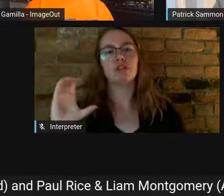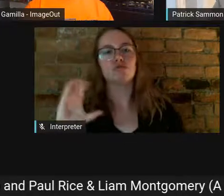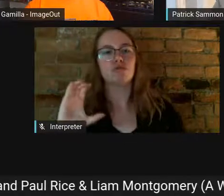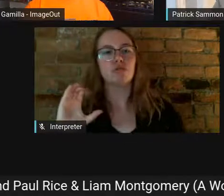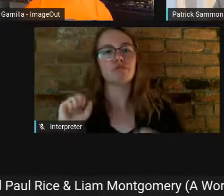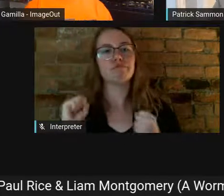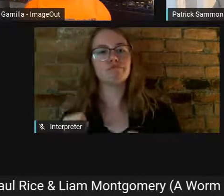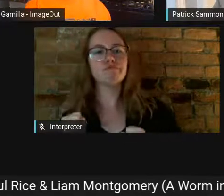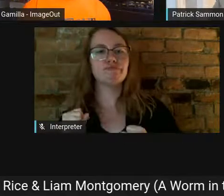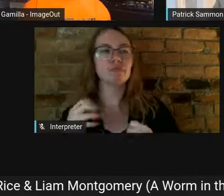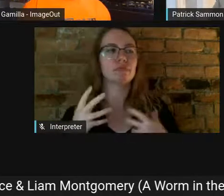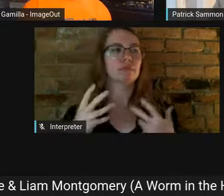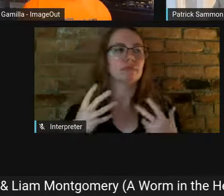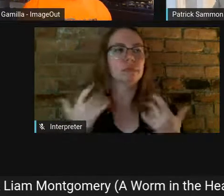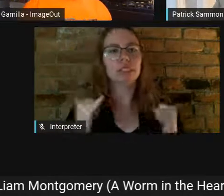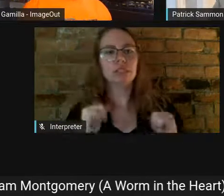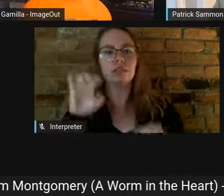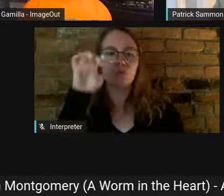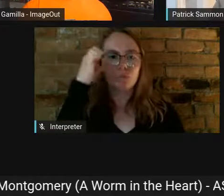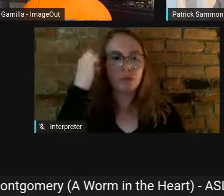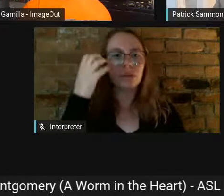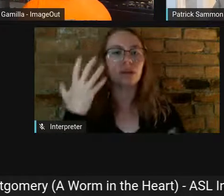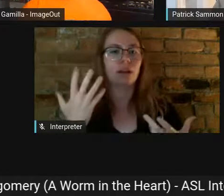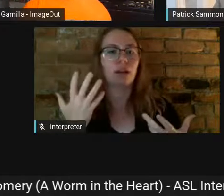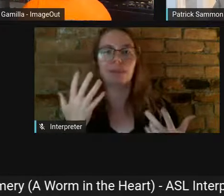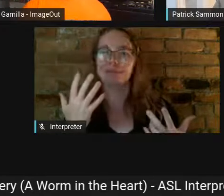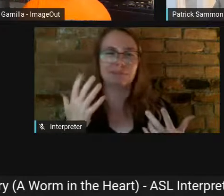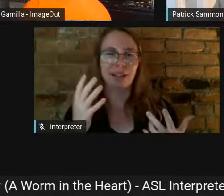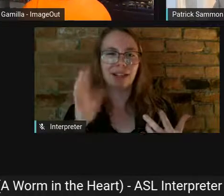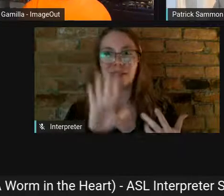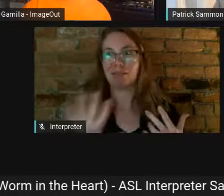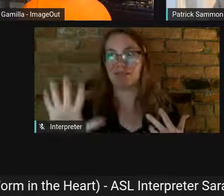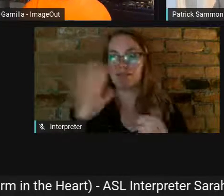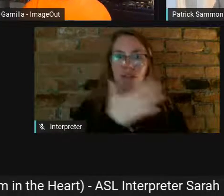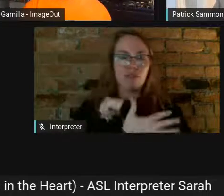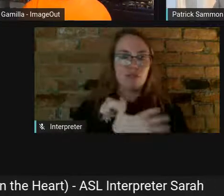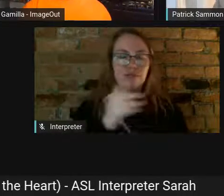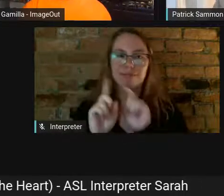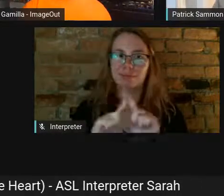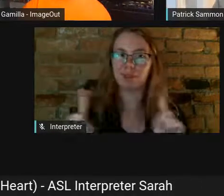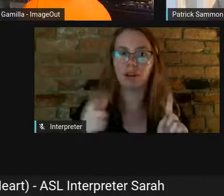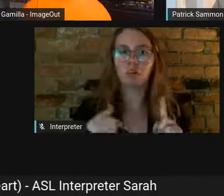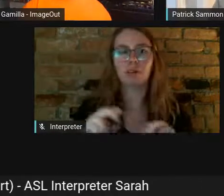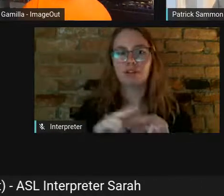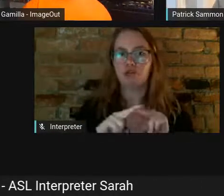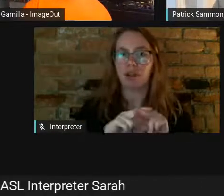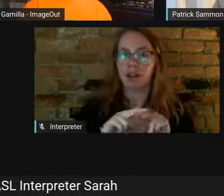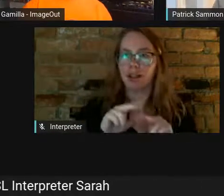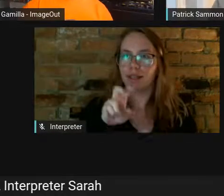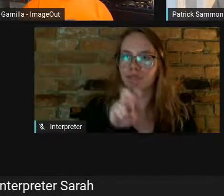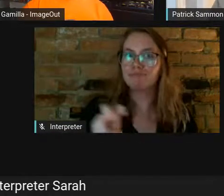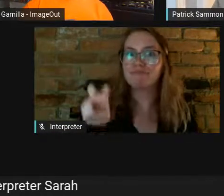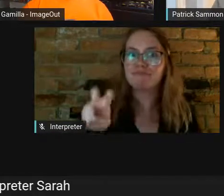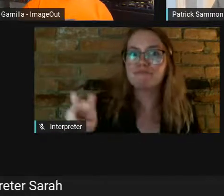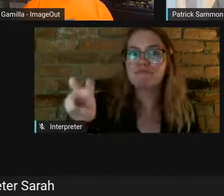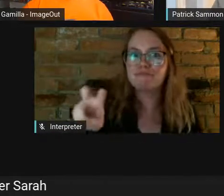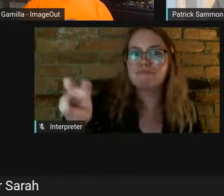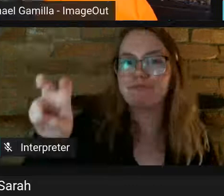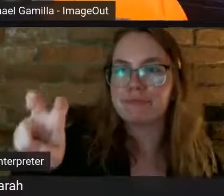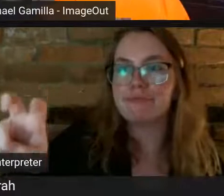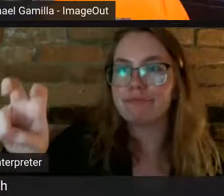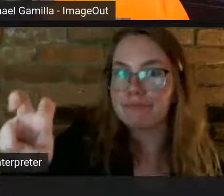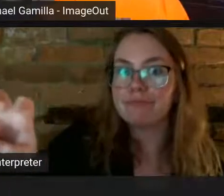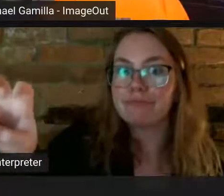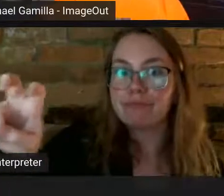is. And we used the train line to go across the entire country to meet with people in like really